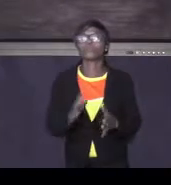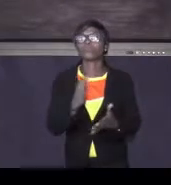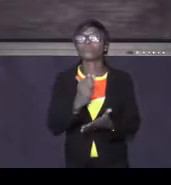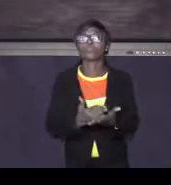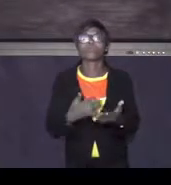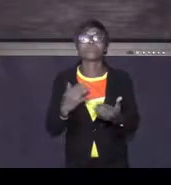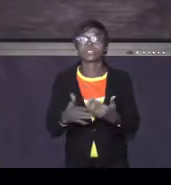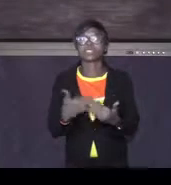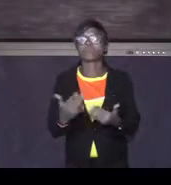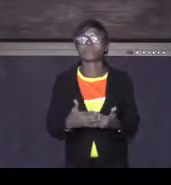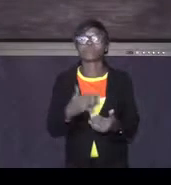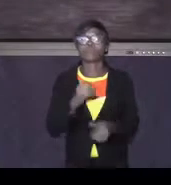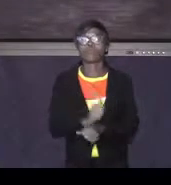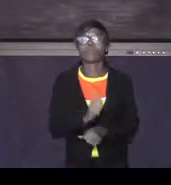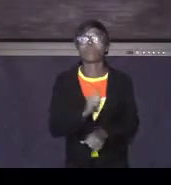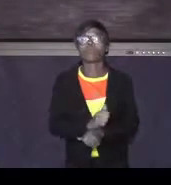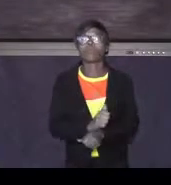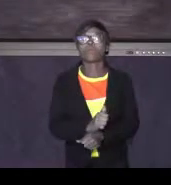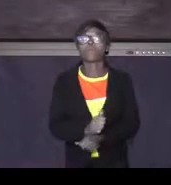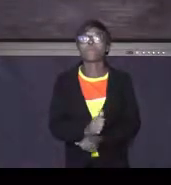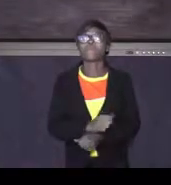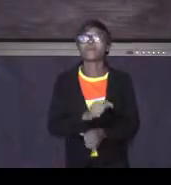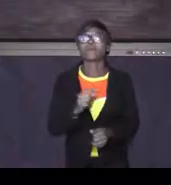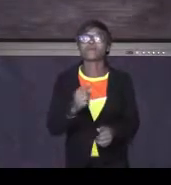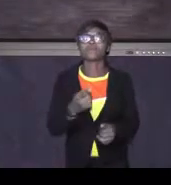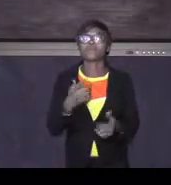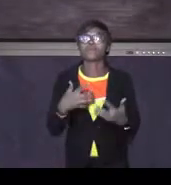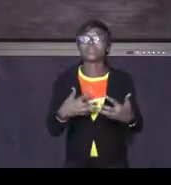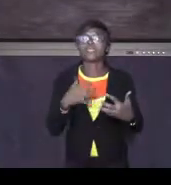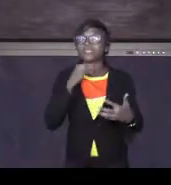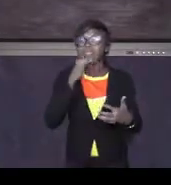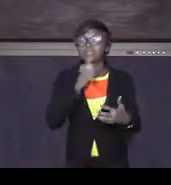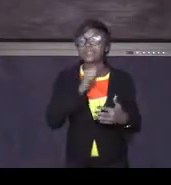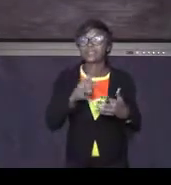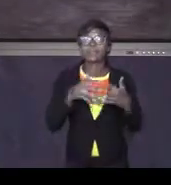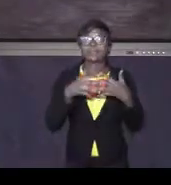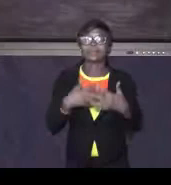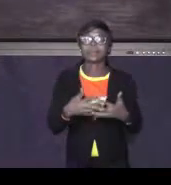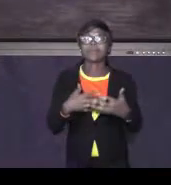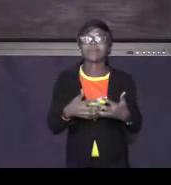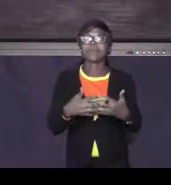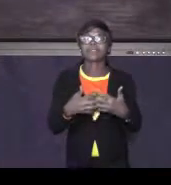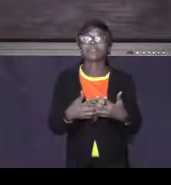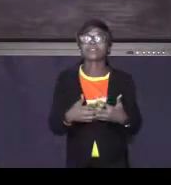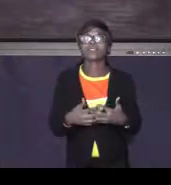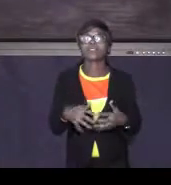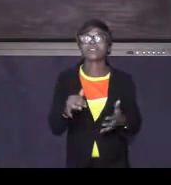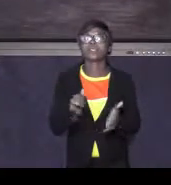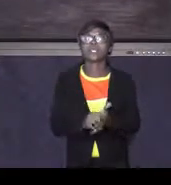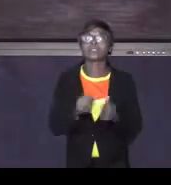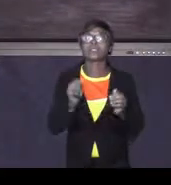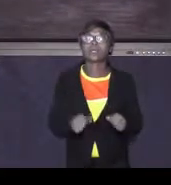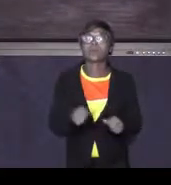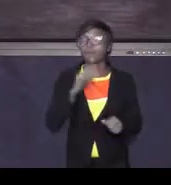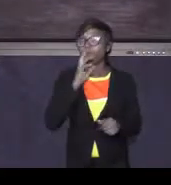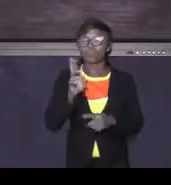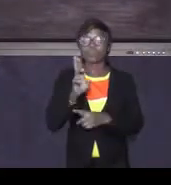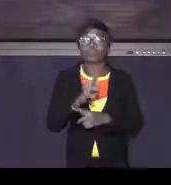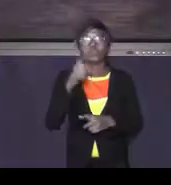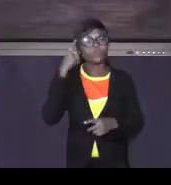that again. Hand tools are simple machines that can easily be handled to